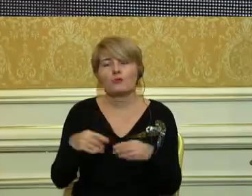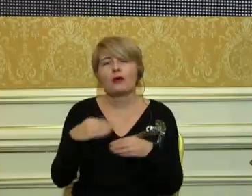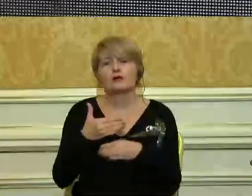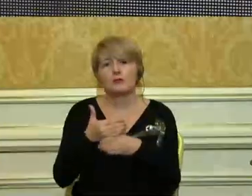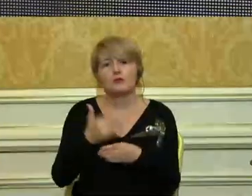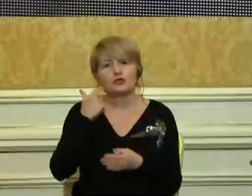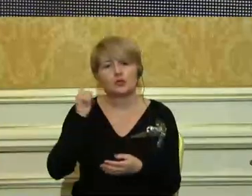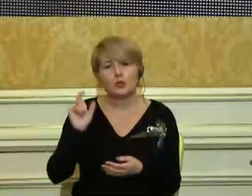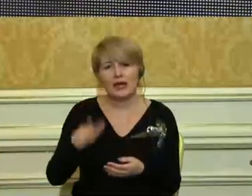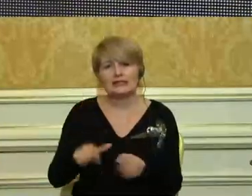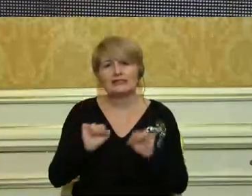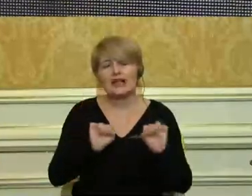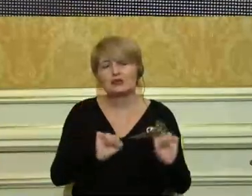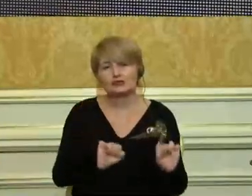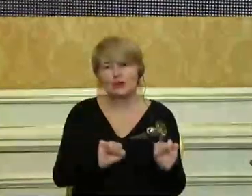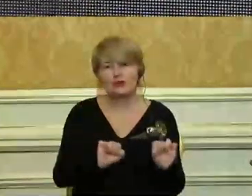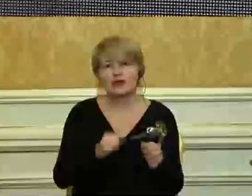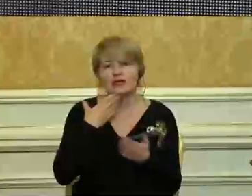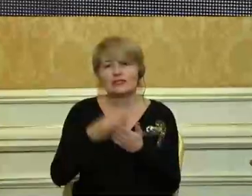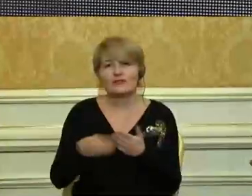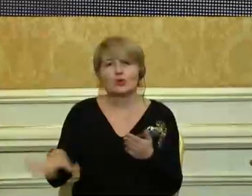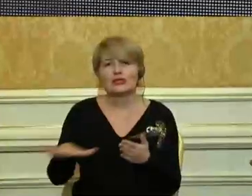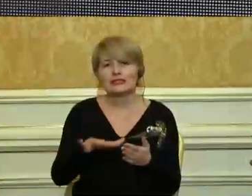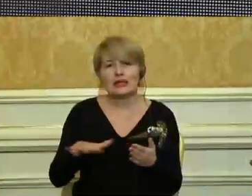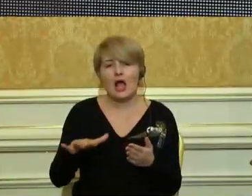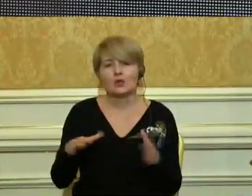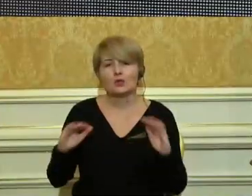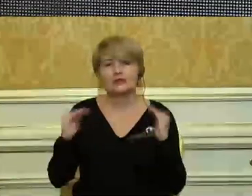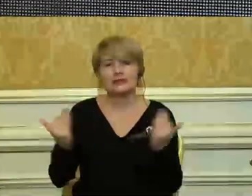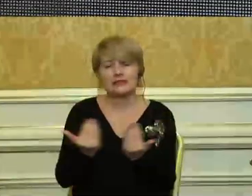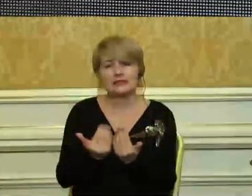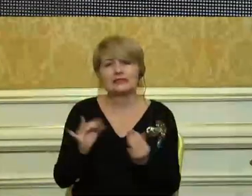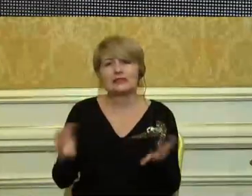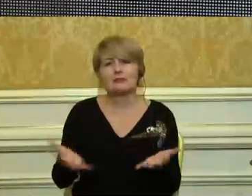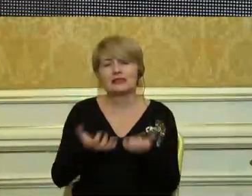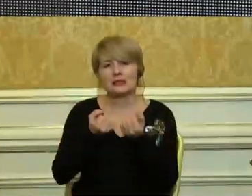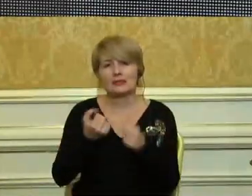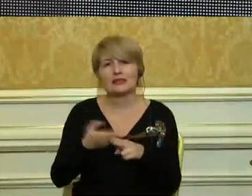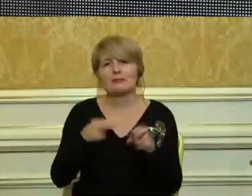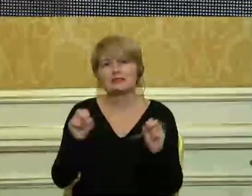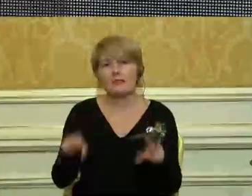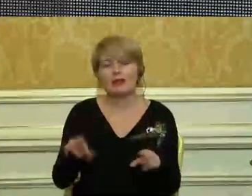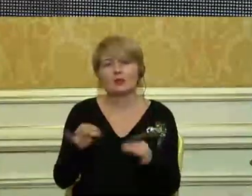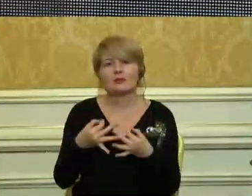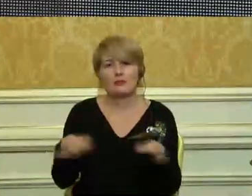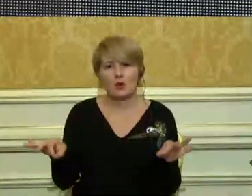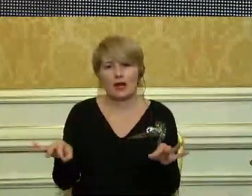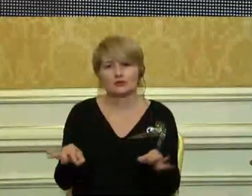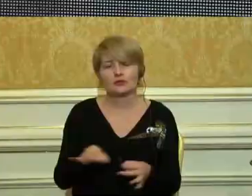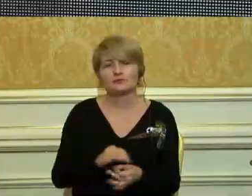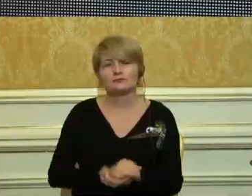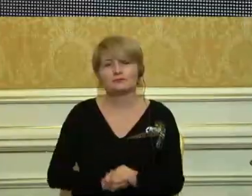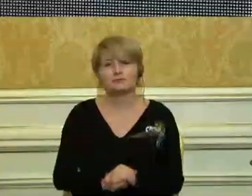defend its territorial integrity in support of a secure and a thriving democratic